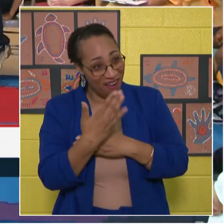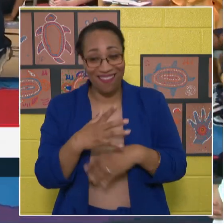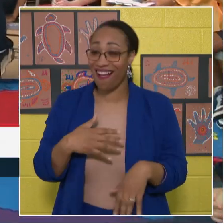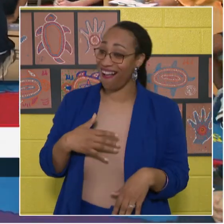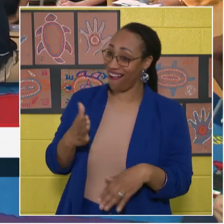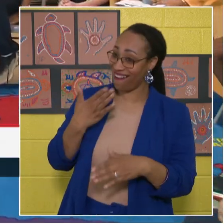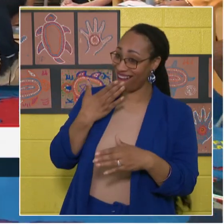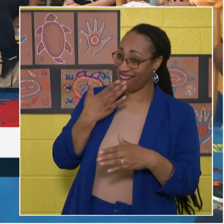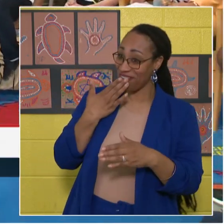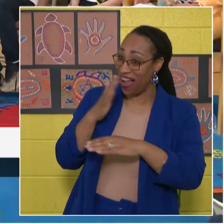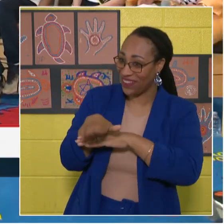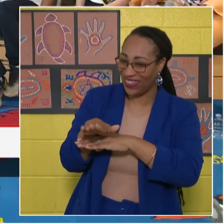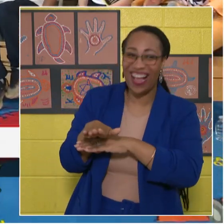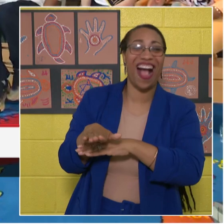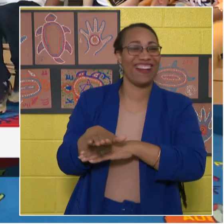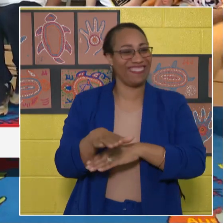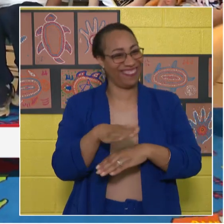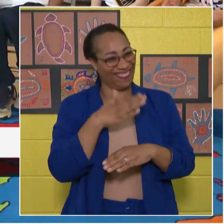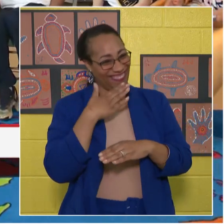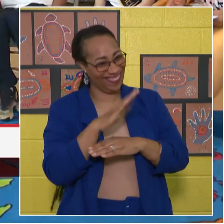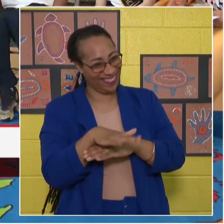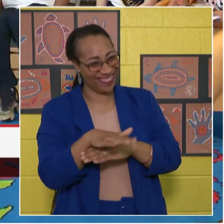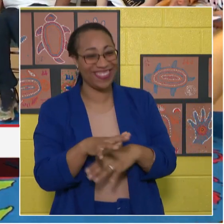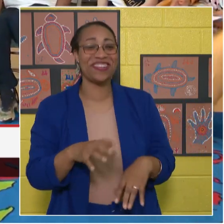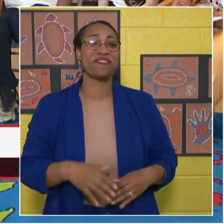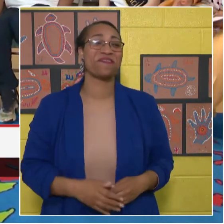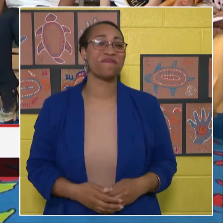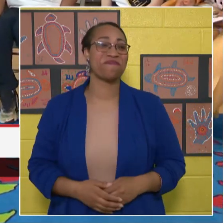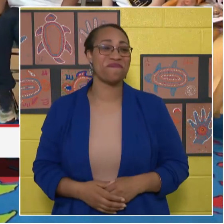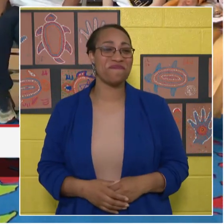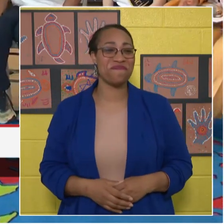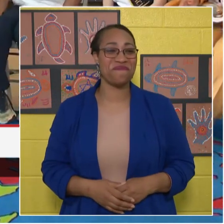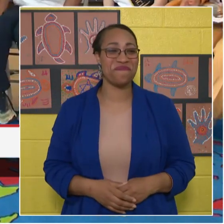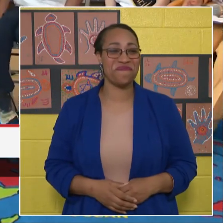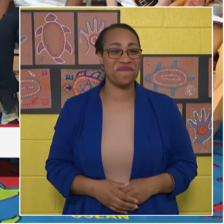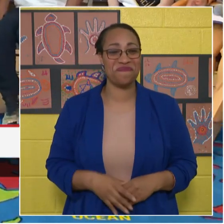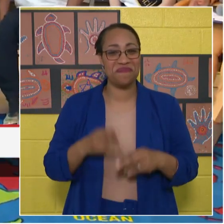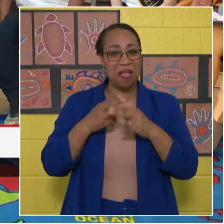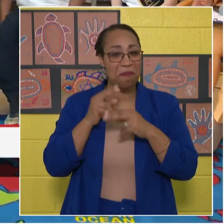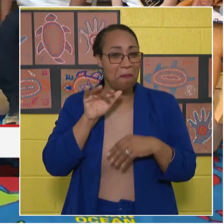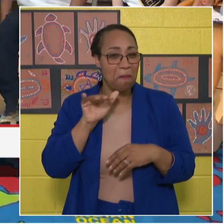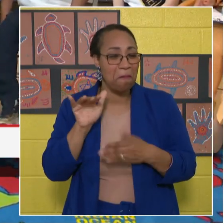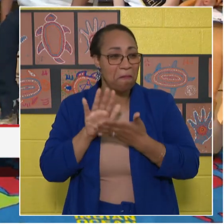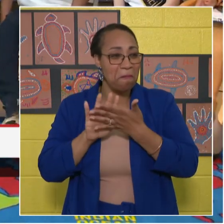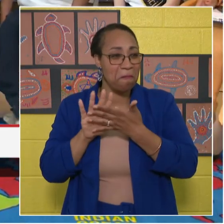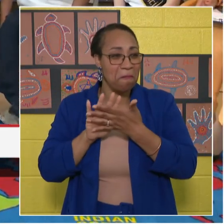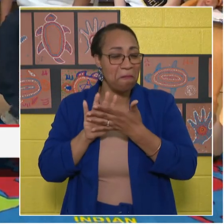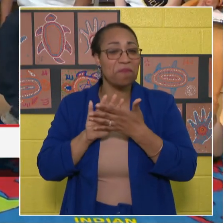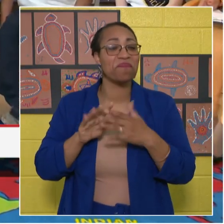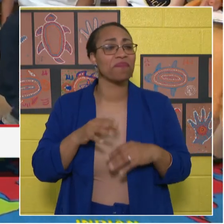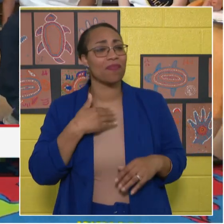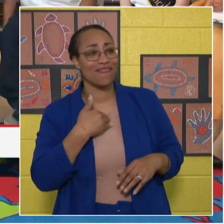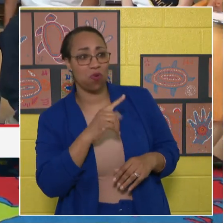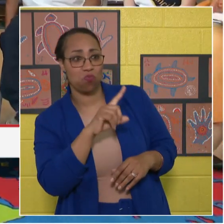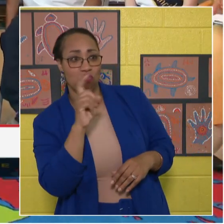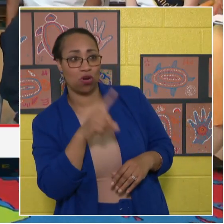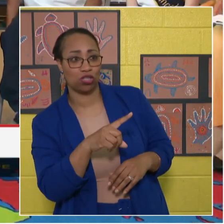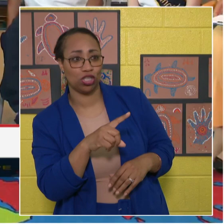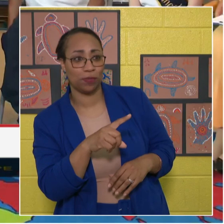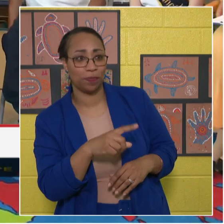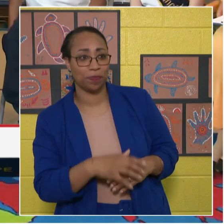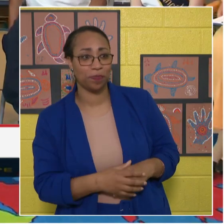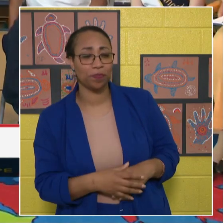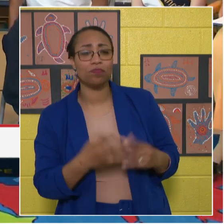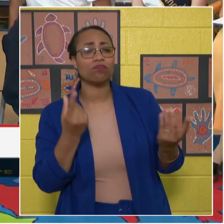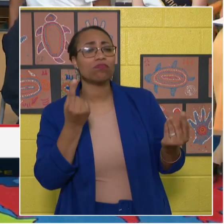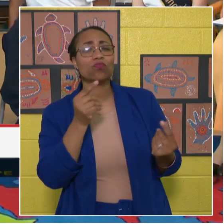Yoel Yeshuas, and I am in Miss Wolf's homeroom. I would like to ask you the following question. What motivates you to keep going in your job